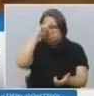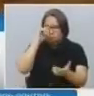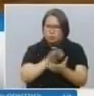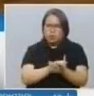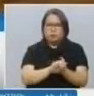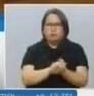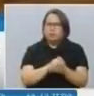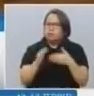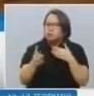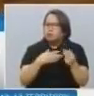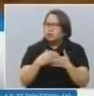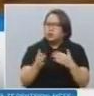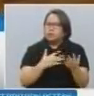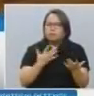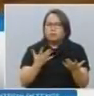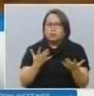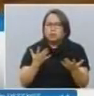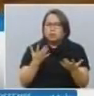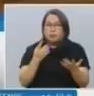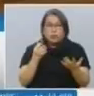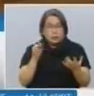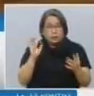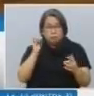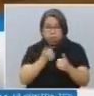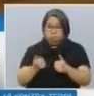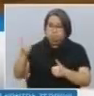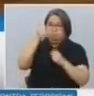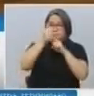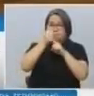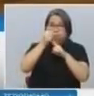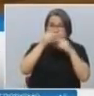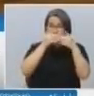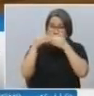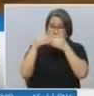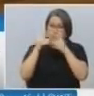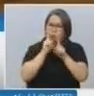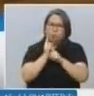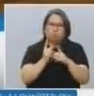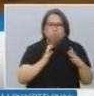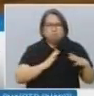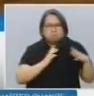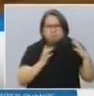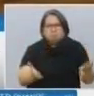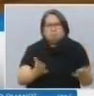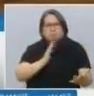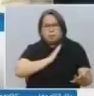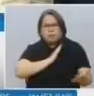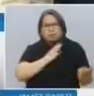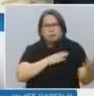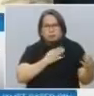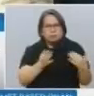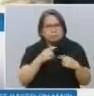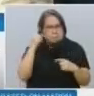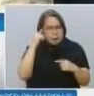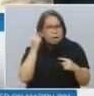that no matter how well-intentioned a leader is, no matter how well-conceived may